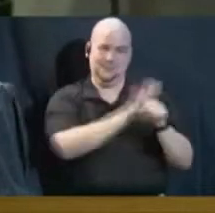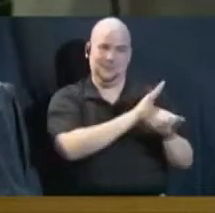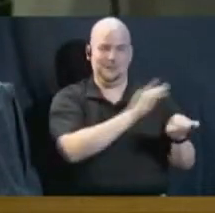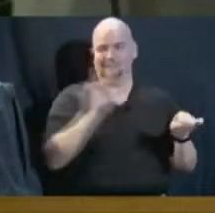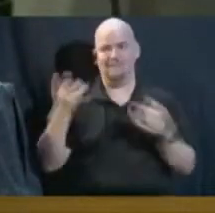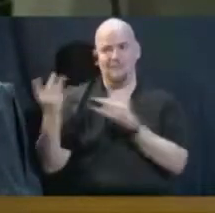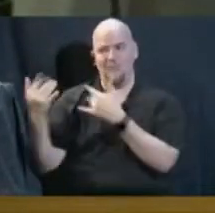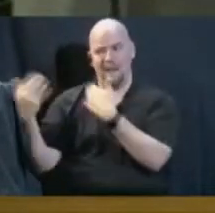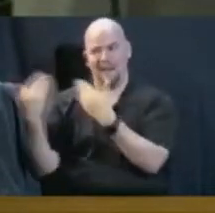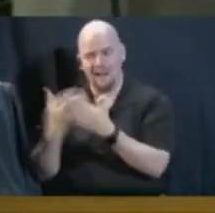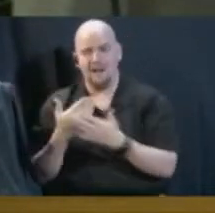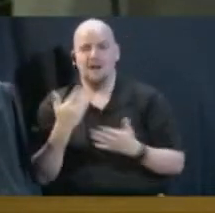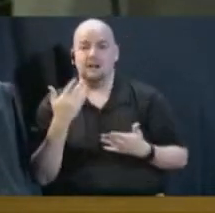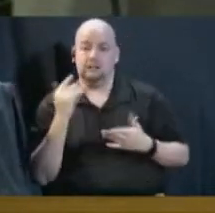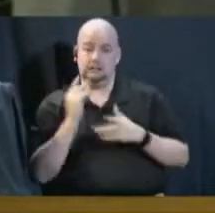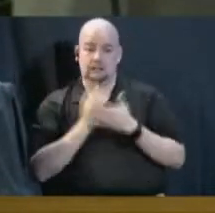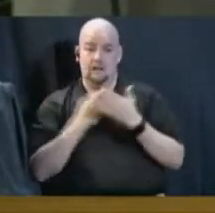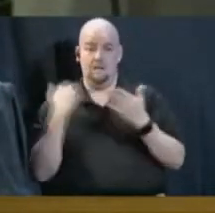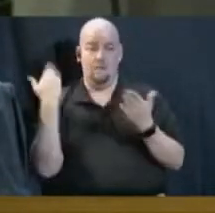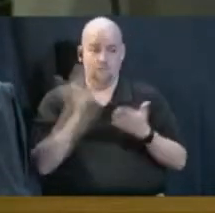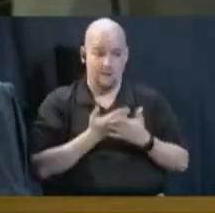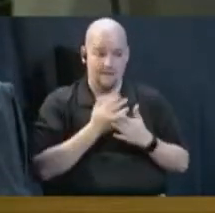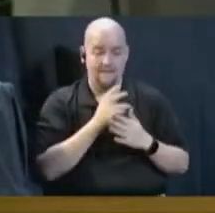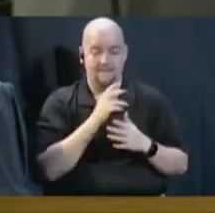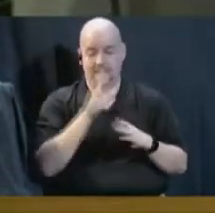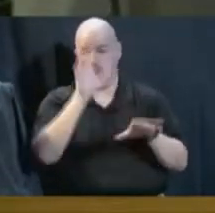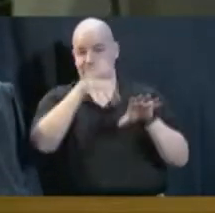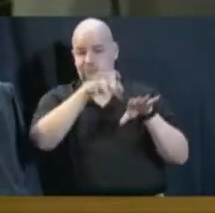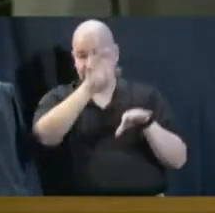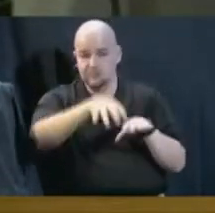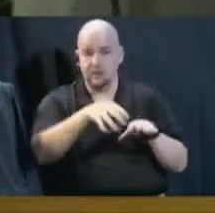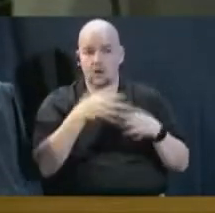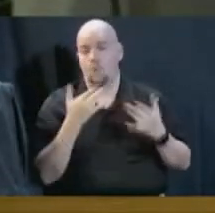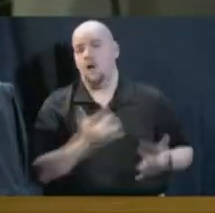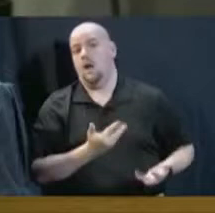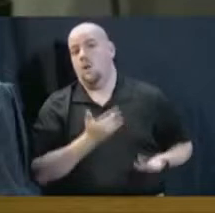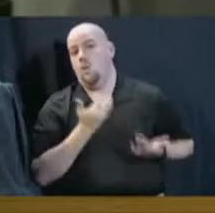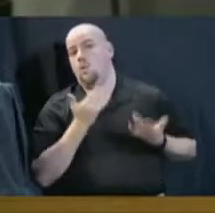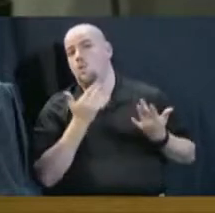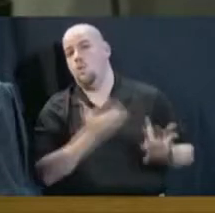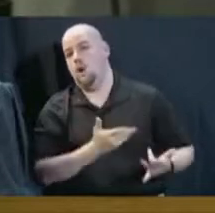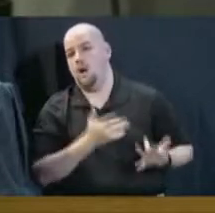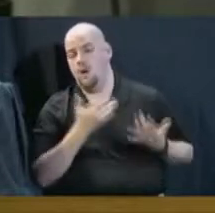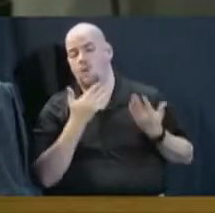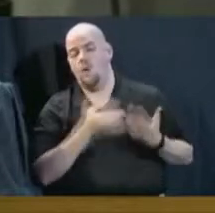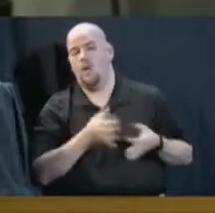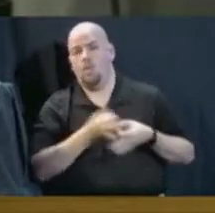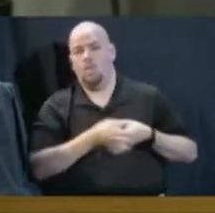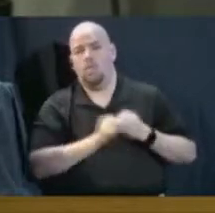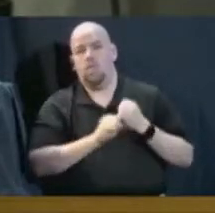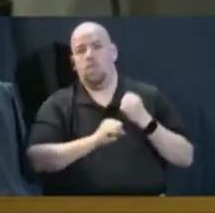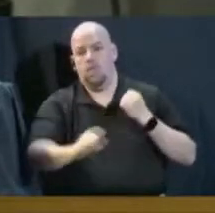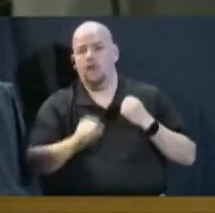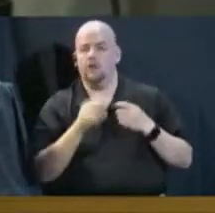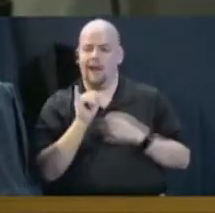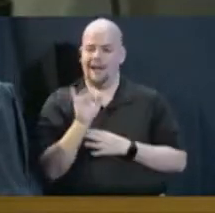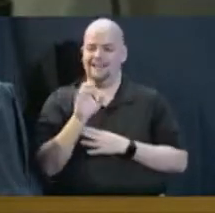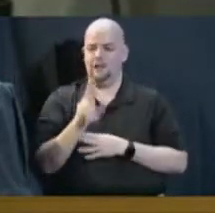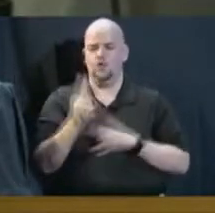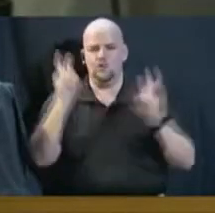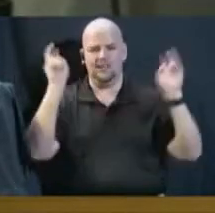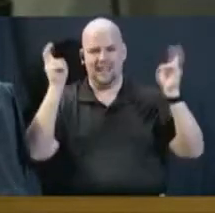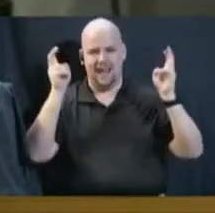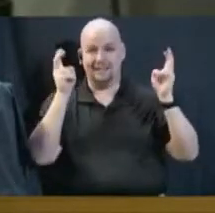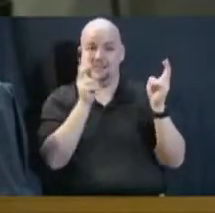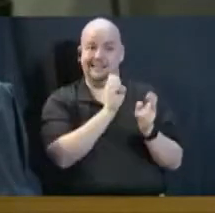who presented to our facilities having to stay for extended periods in ICU status effectively